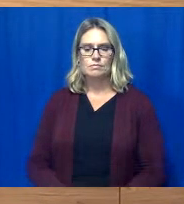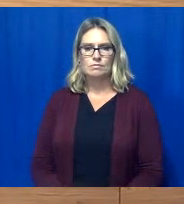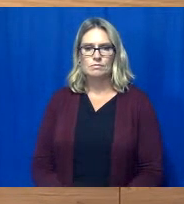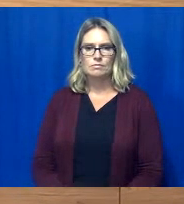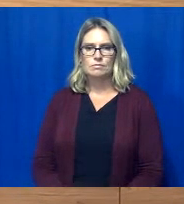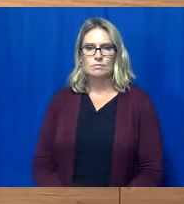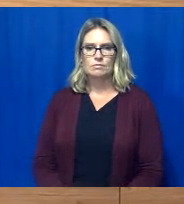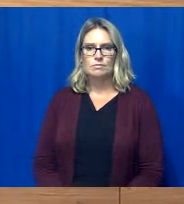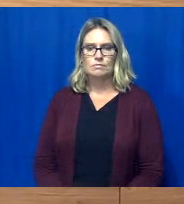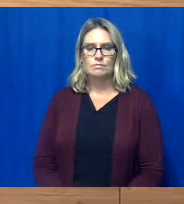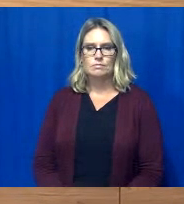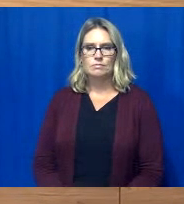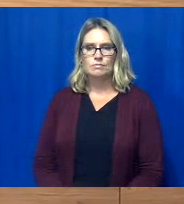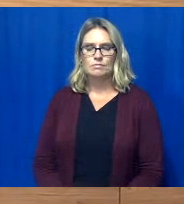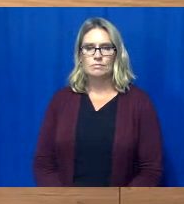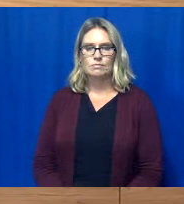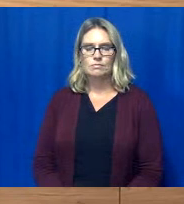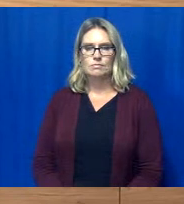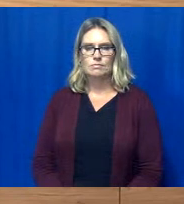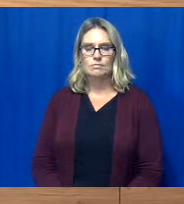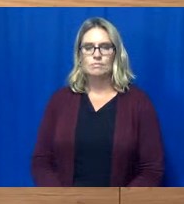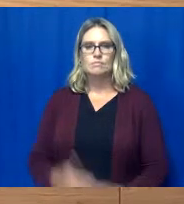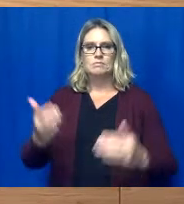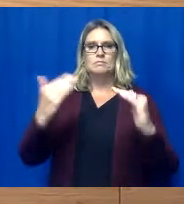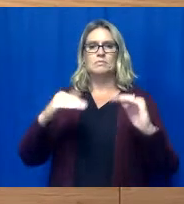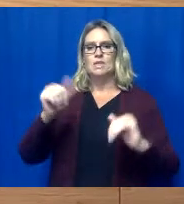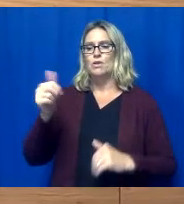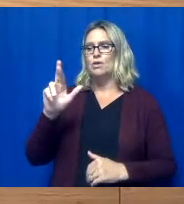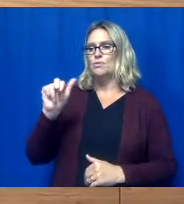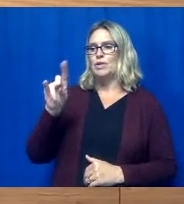Catherine Allard, Radio-Canada.